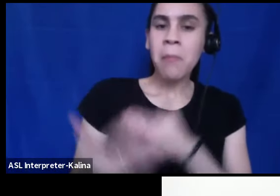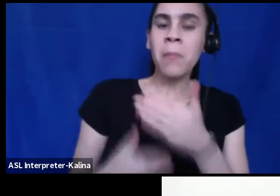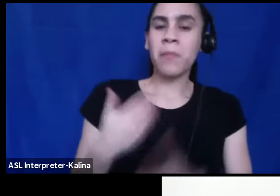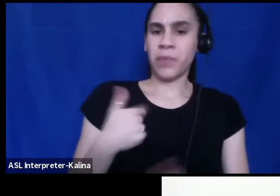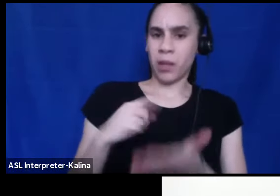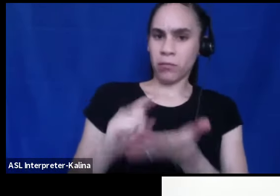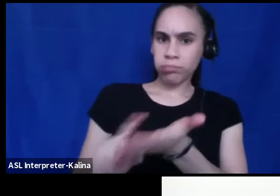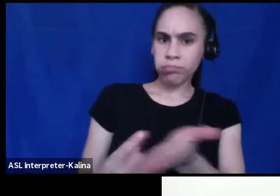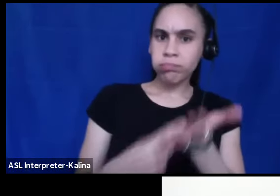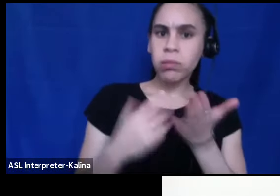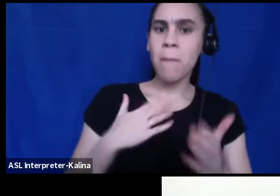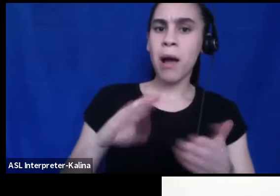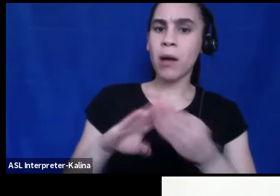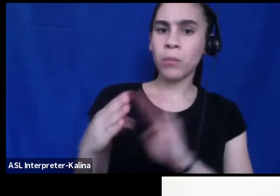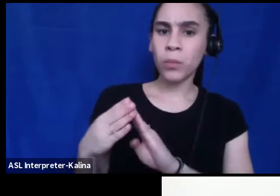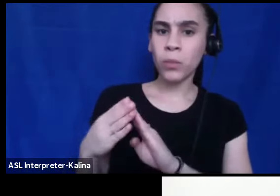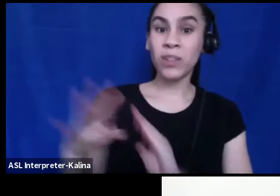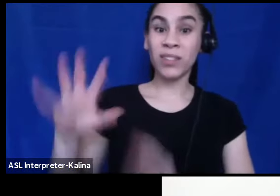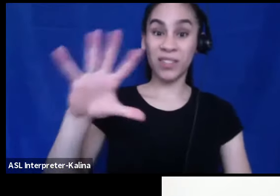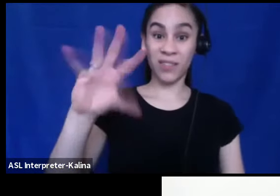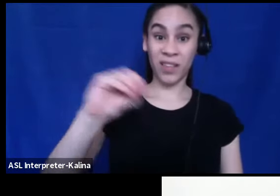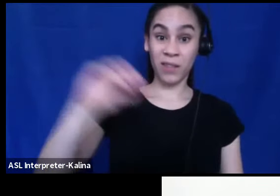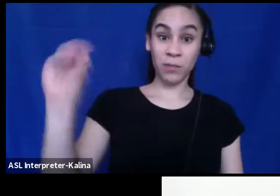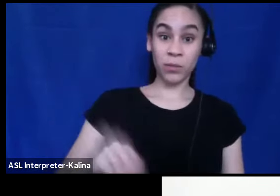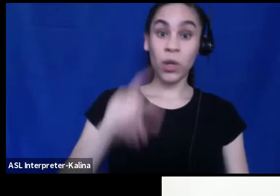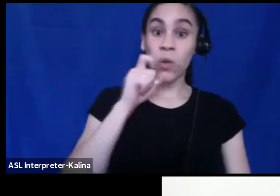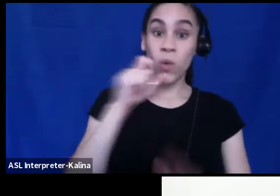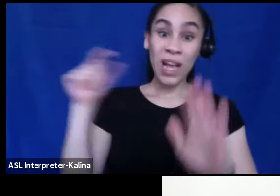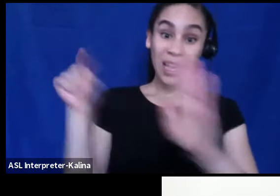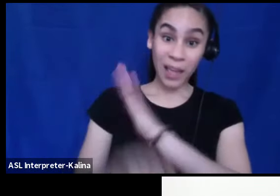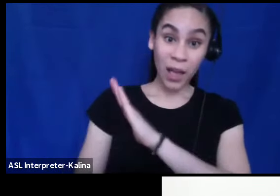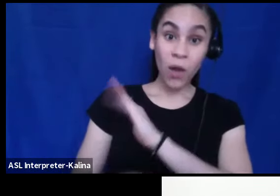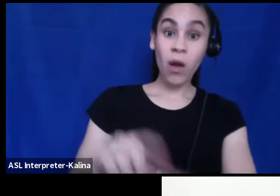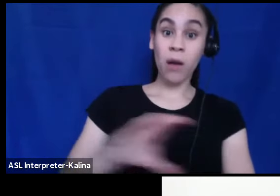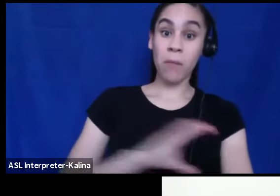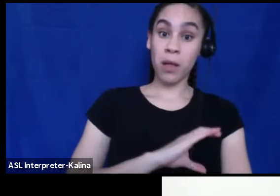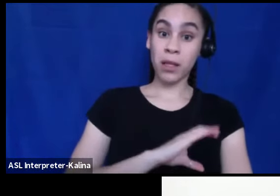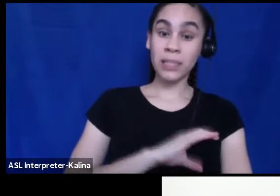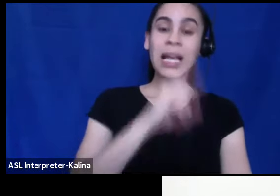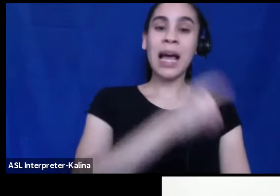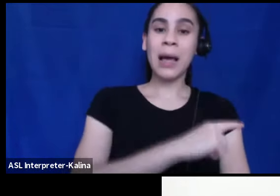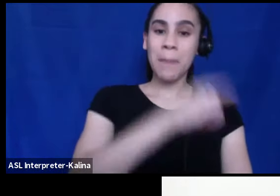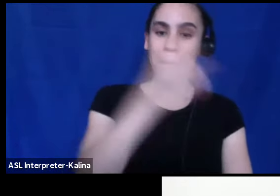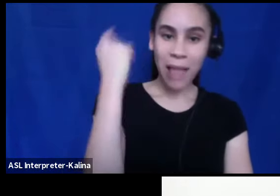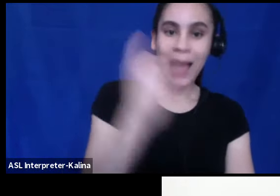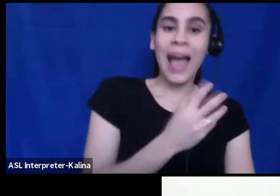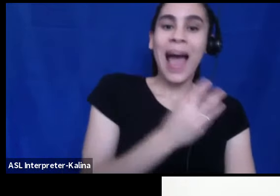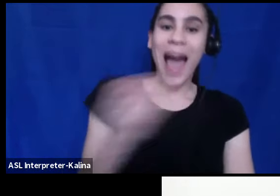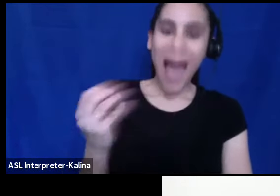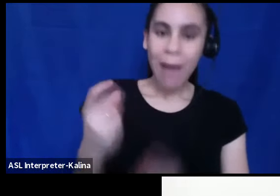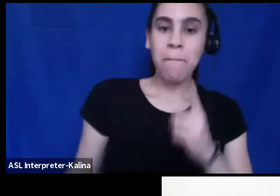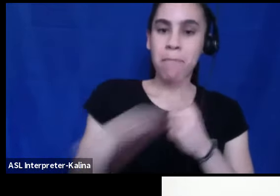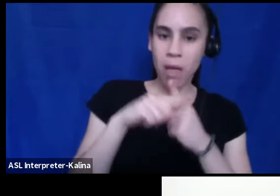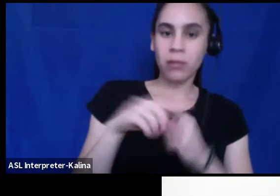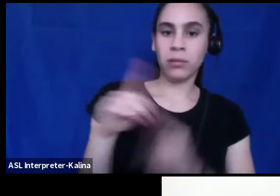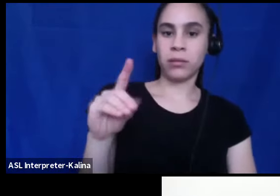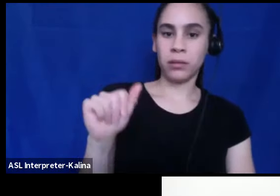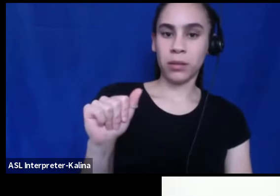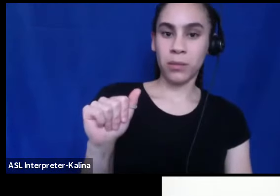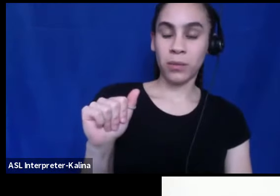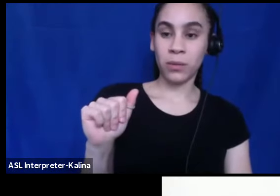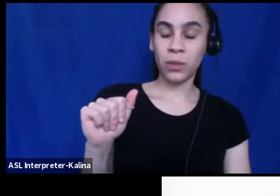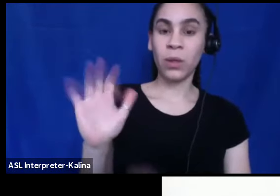understanding, 50% of people who are killed by the police are Black and have a disability, right? That's